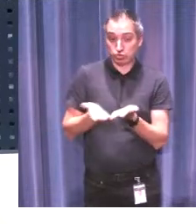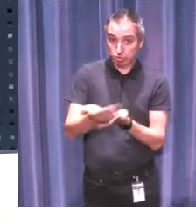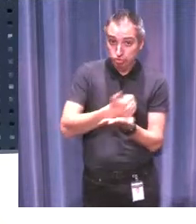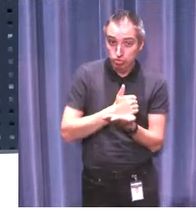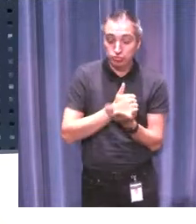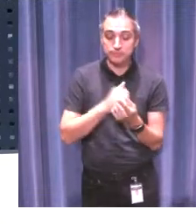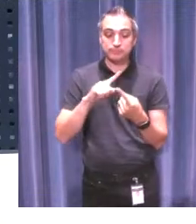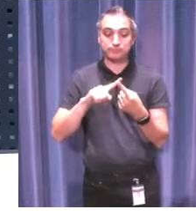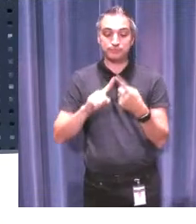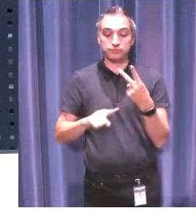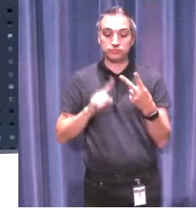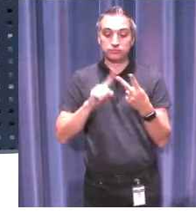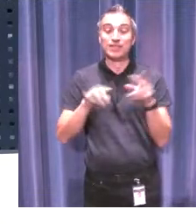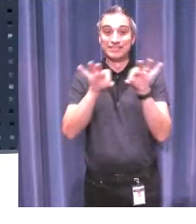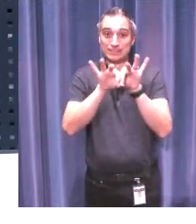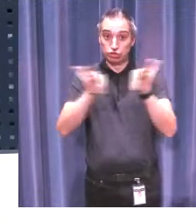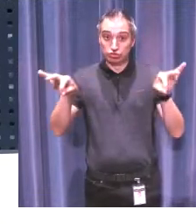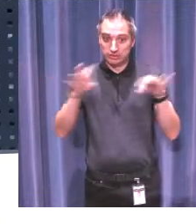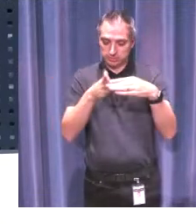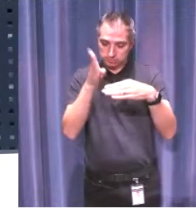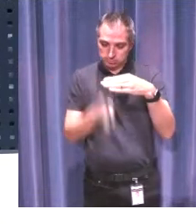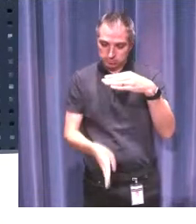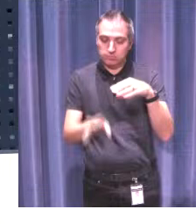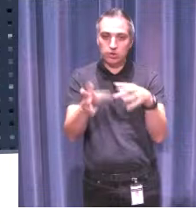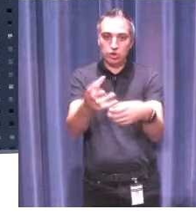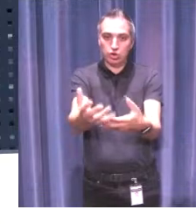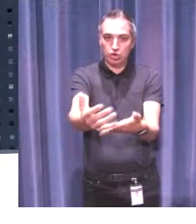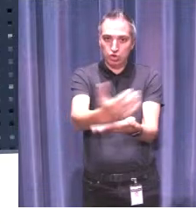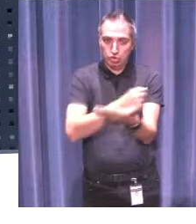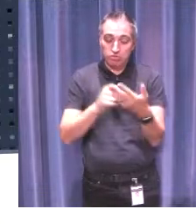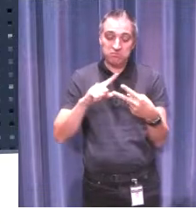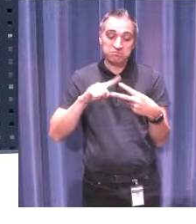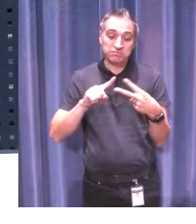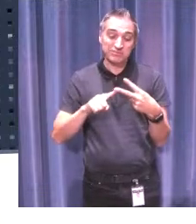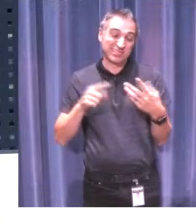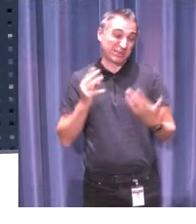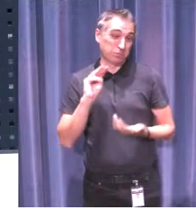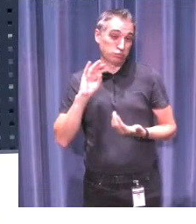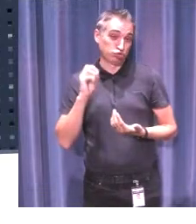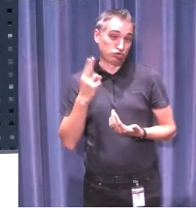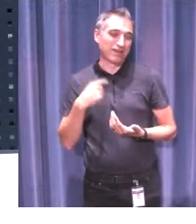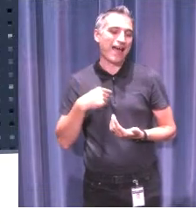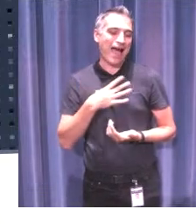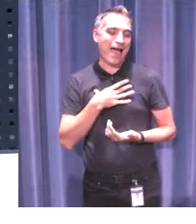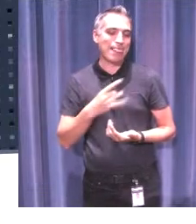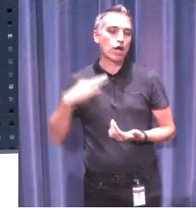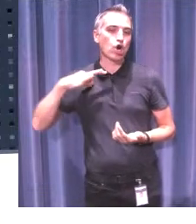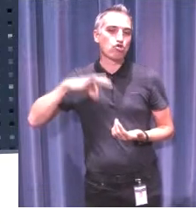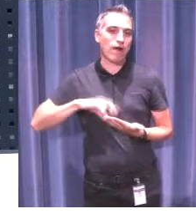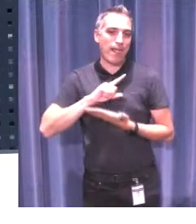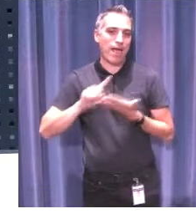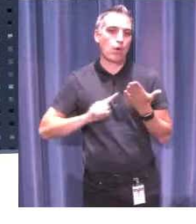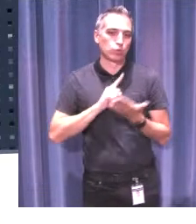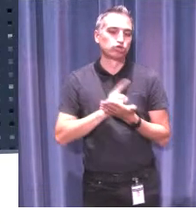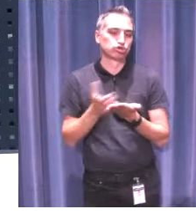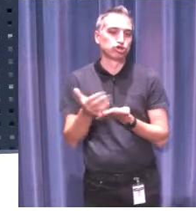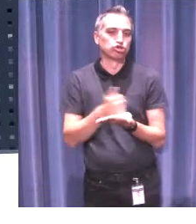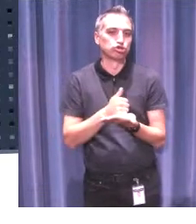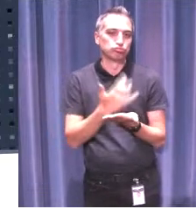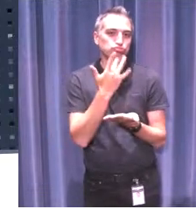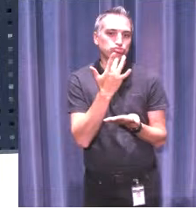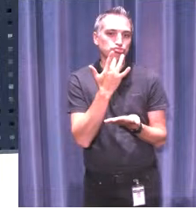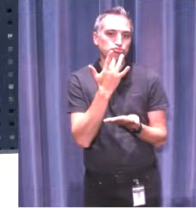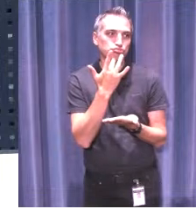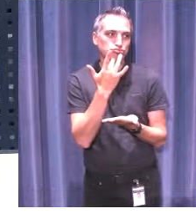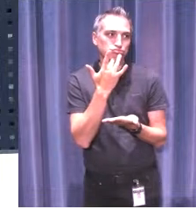and degrees earned, but in Michigan, I like credit hours earned with